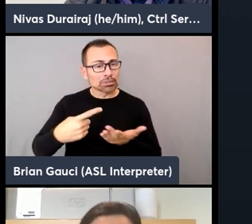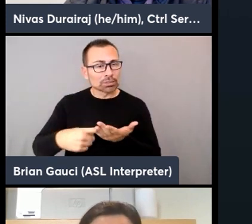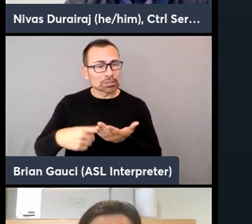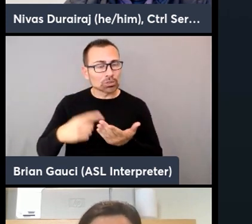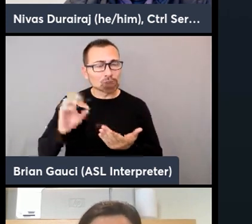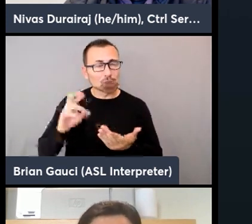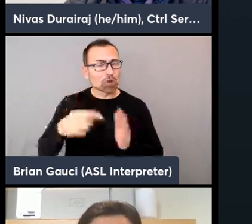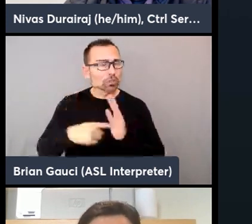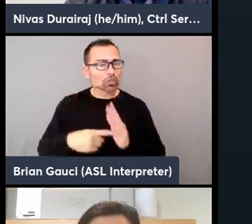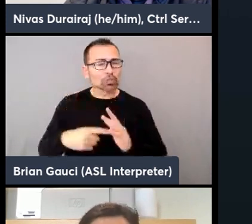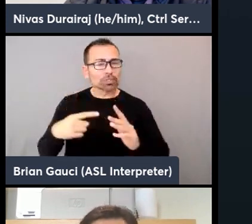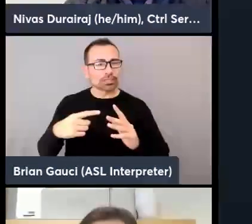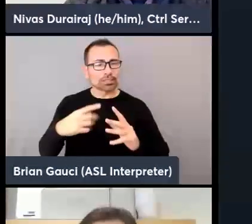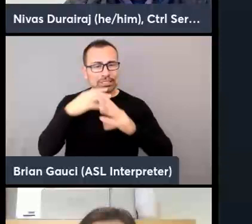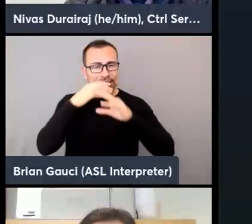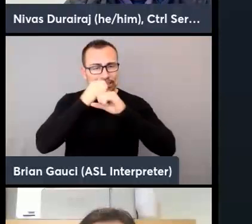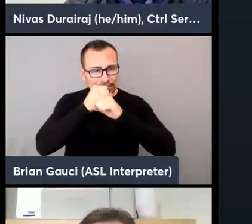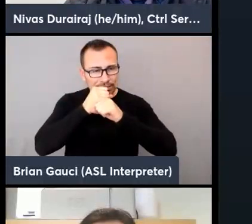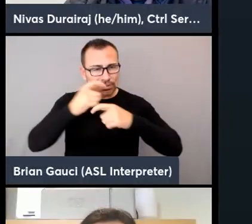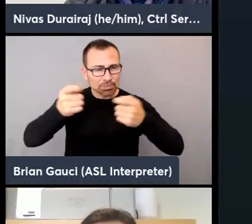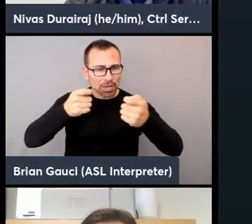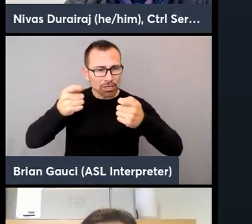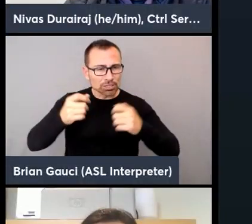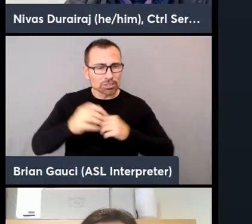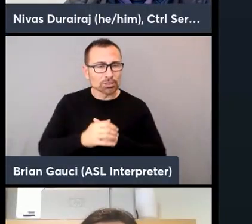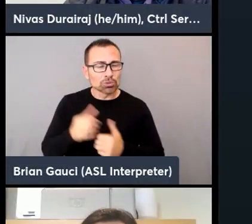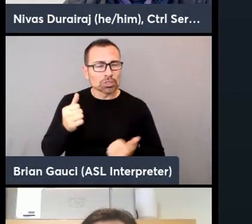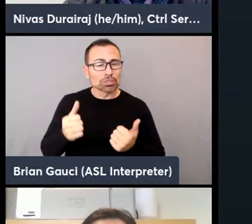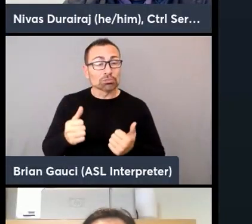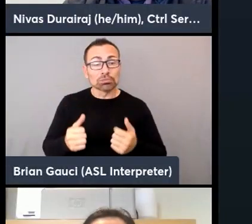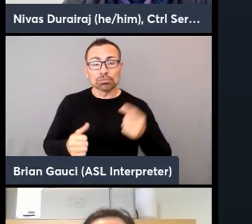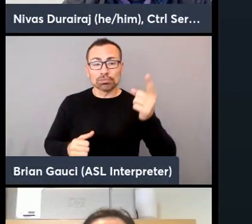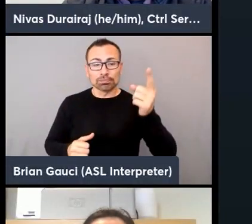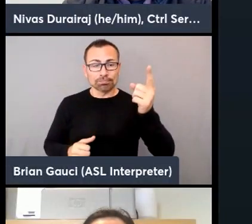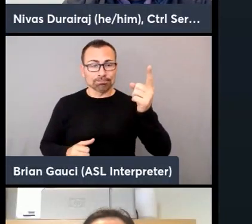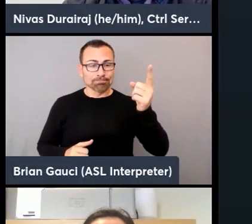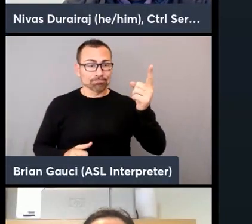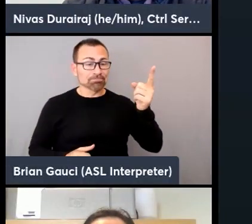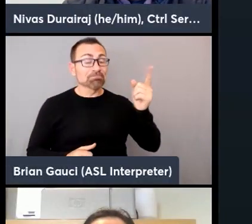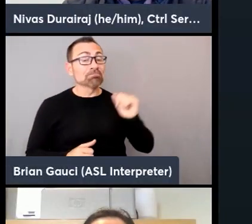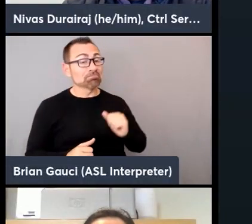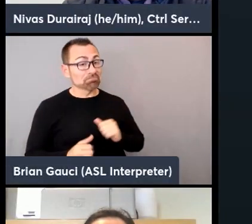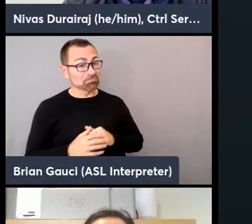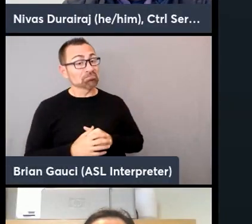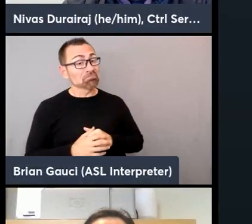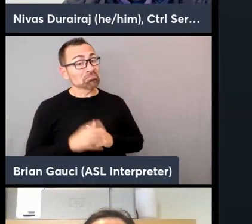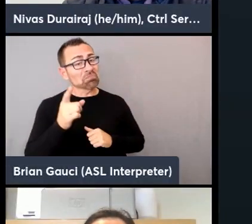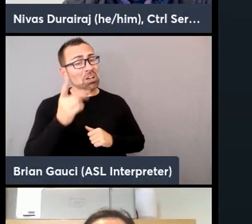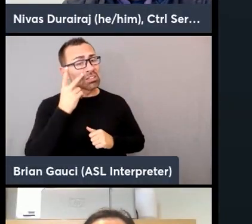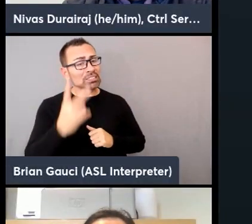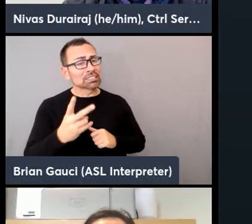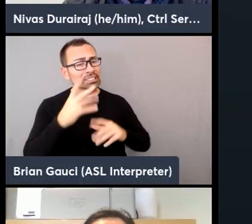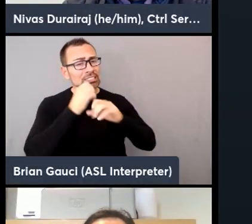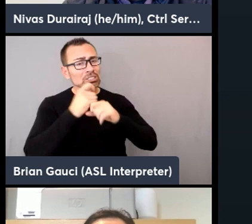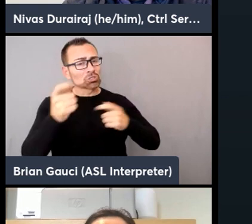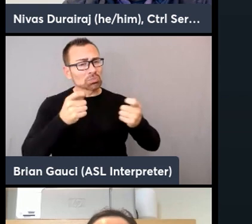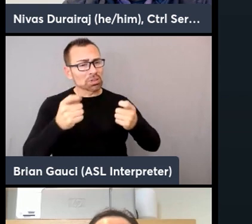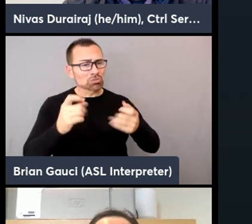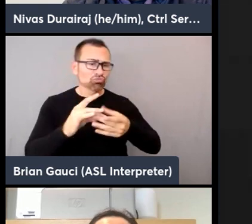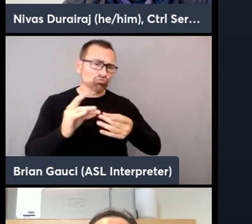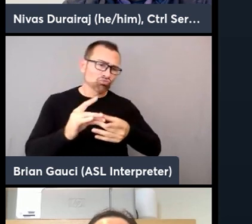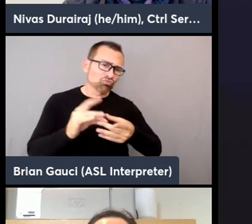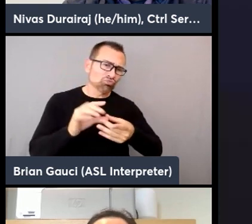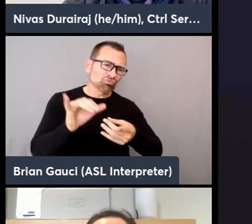you the secrets manager piece next? Yeah, let's go into secrets manager. Let's see, talk about that for a little bit.